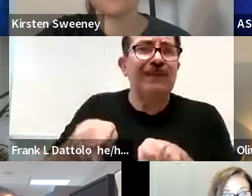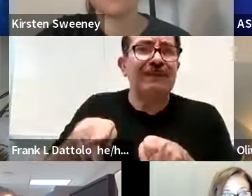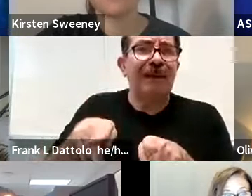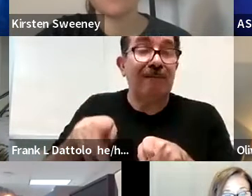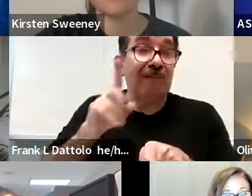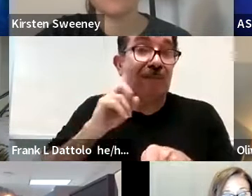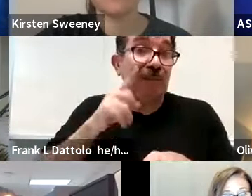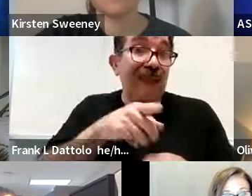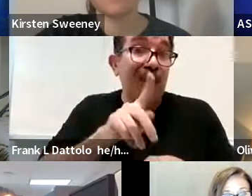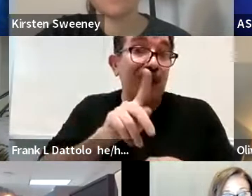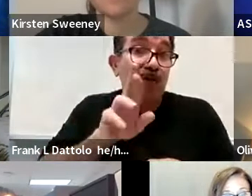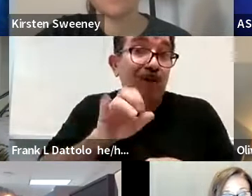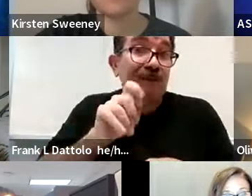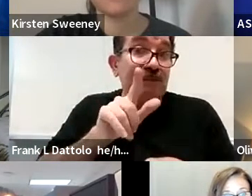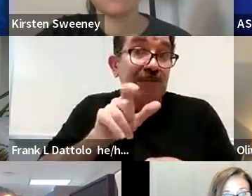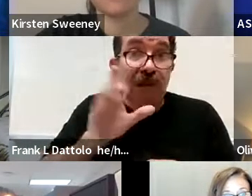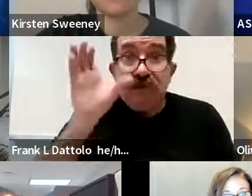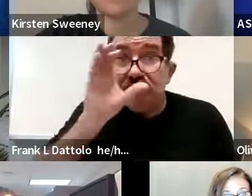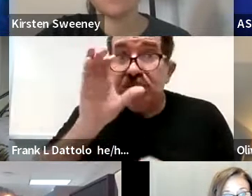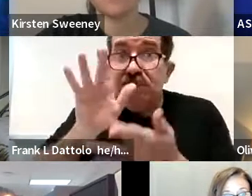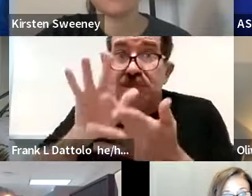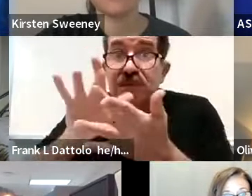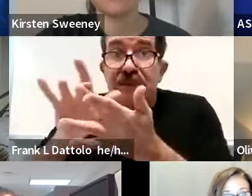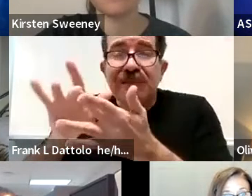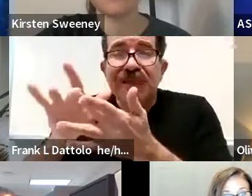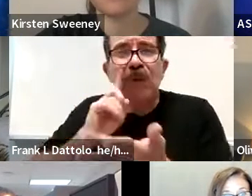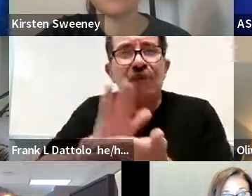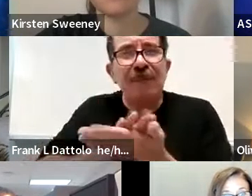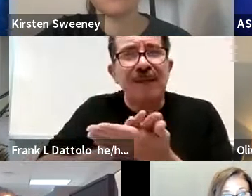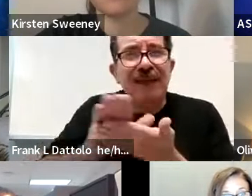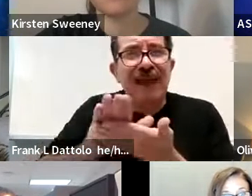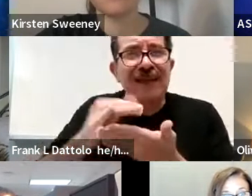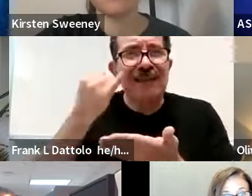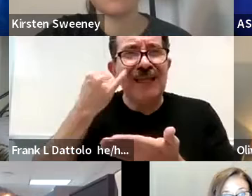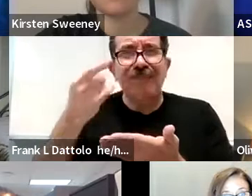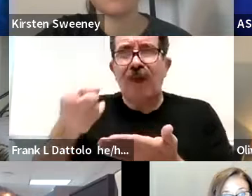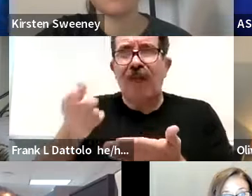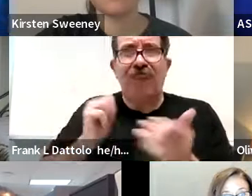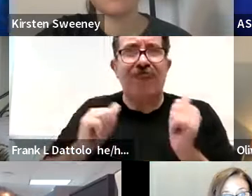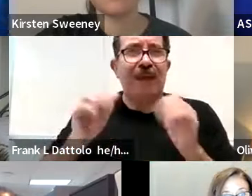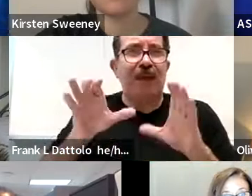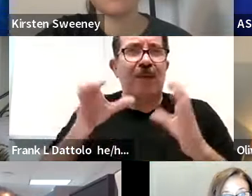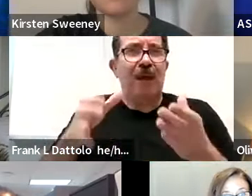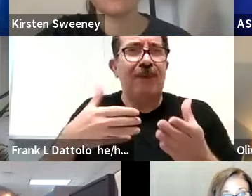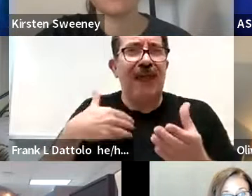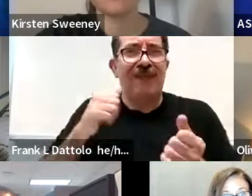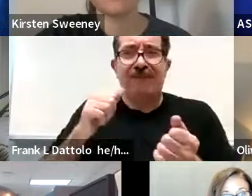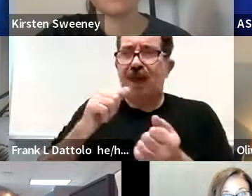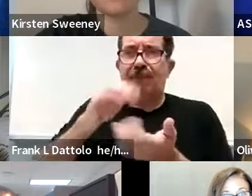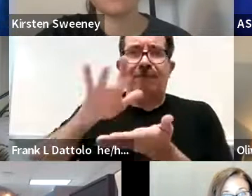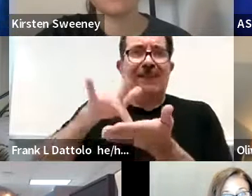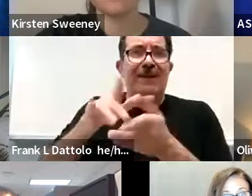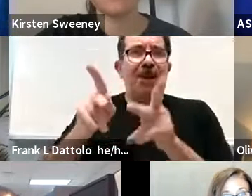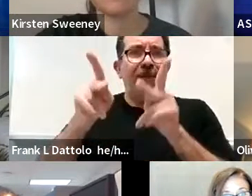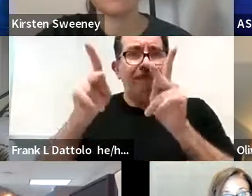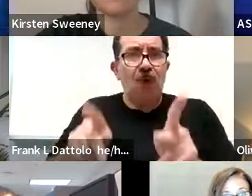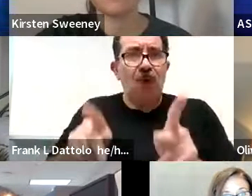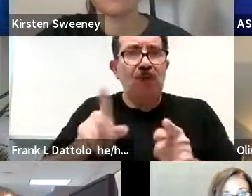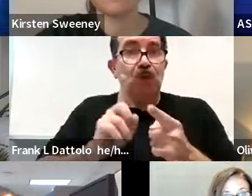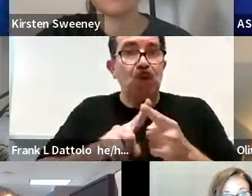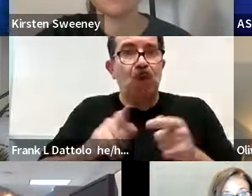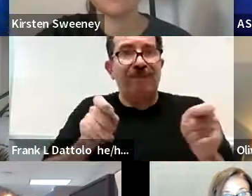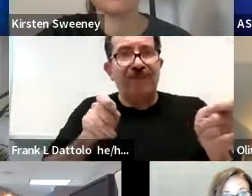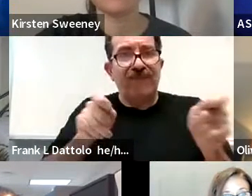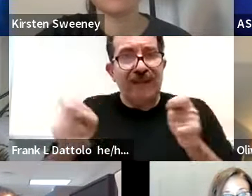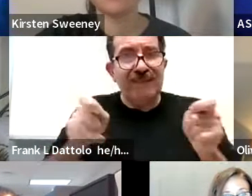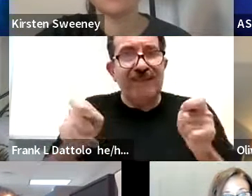it's very important that you have a middle person. Krystal was looking to find someone to contact to get the information,